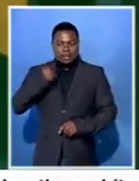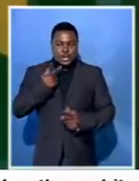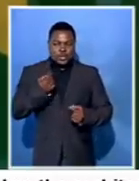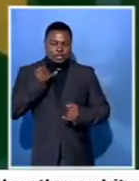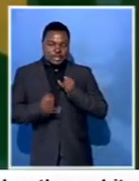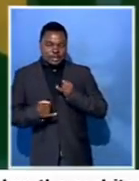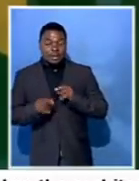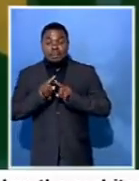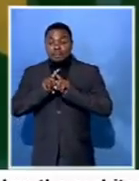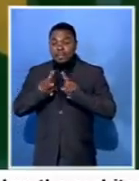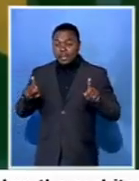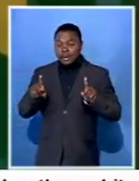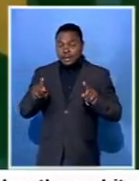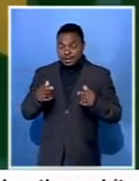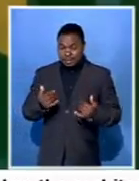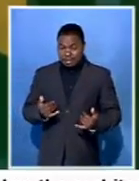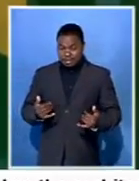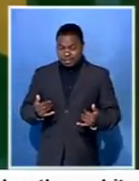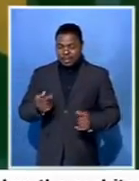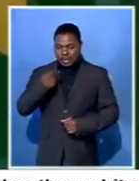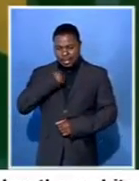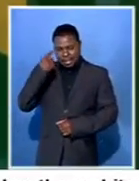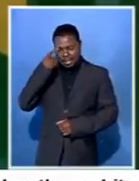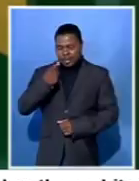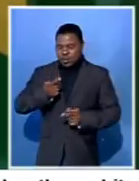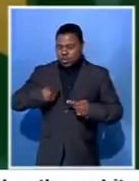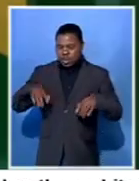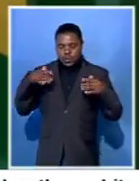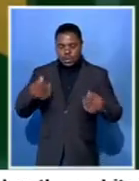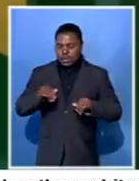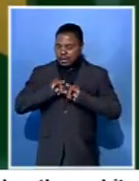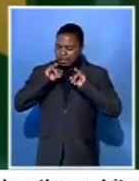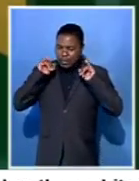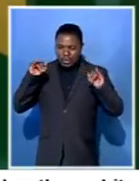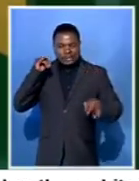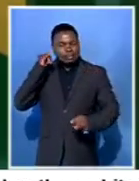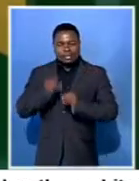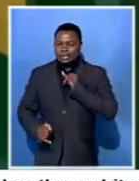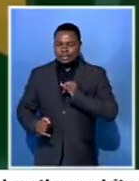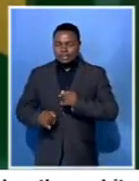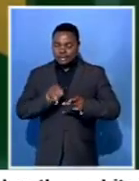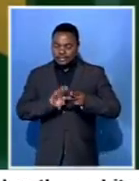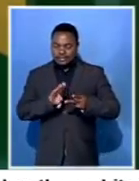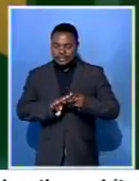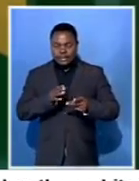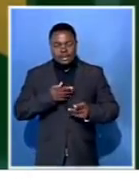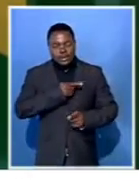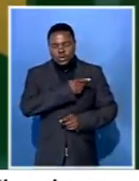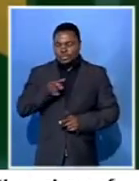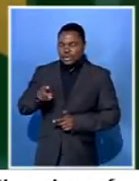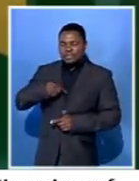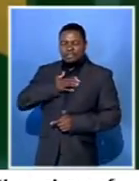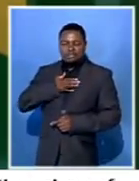mistakes. But this time around, I think we made a big mistake and disappointed him deeply.